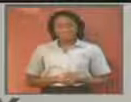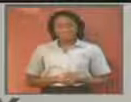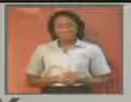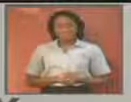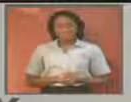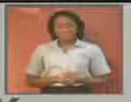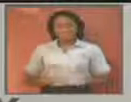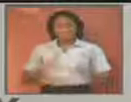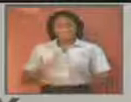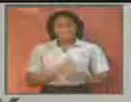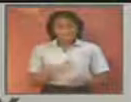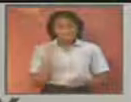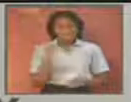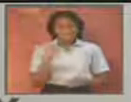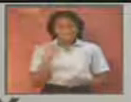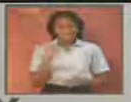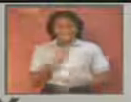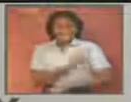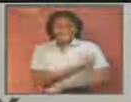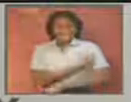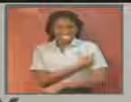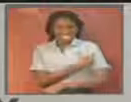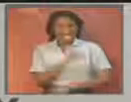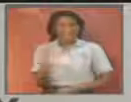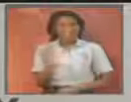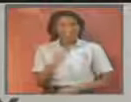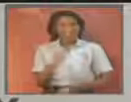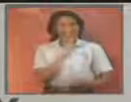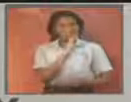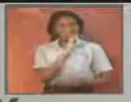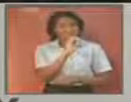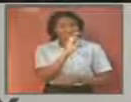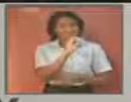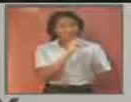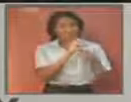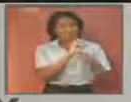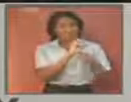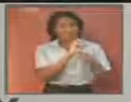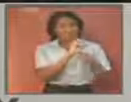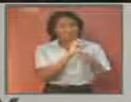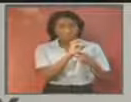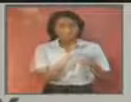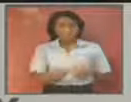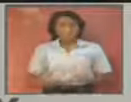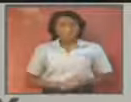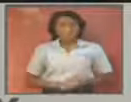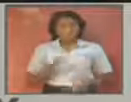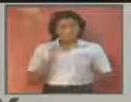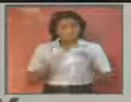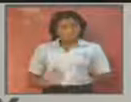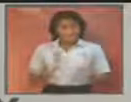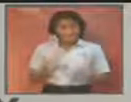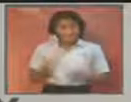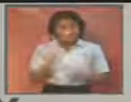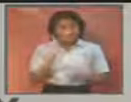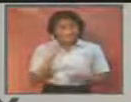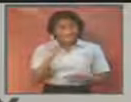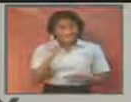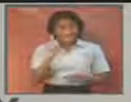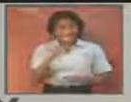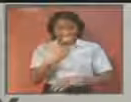had their vaccinations at the Toko Health Center in the first wave. So if you did your vaccine, first wave